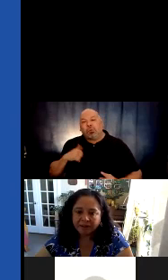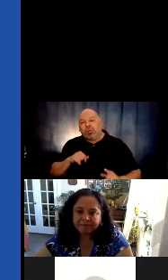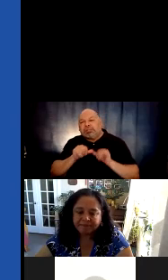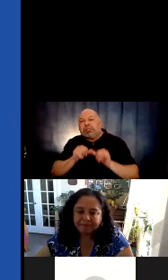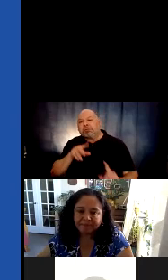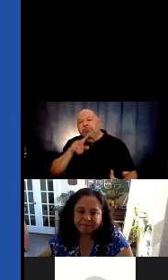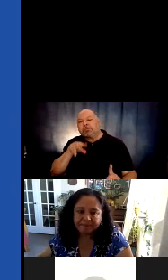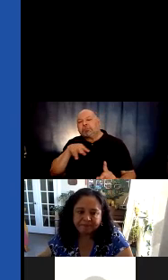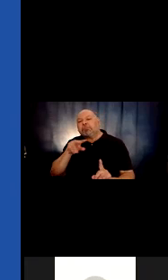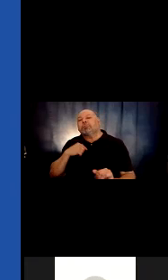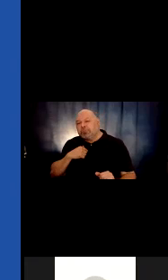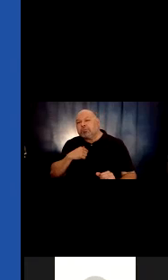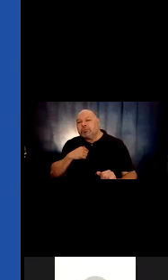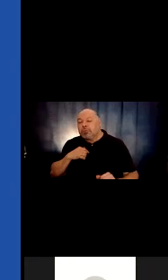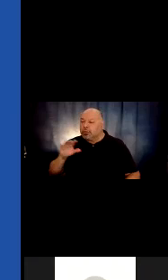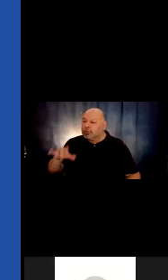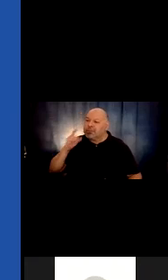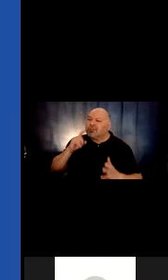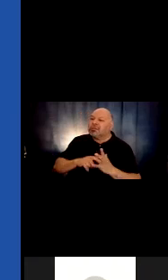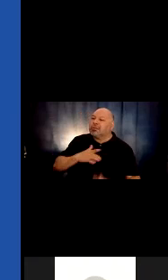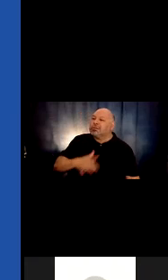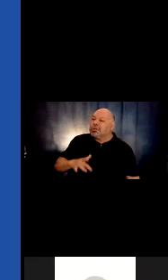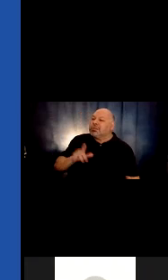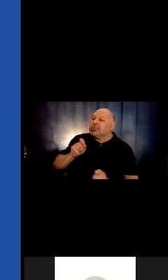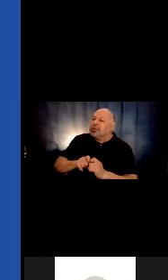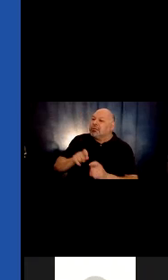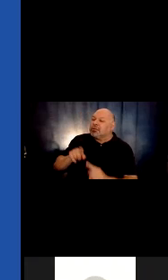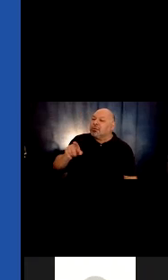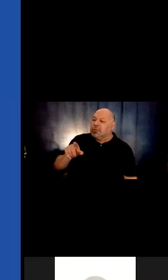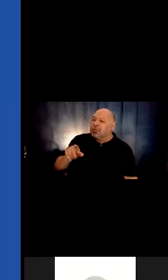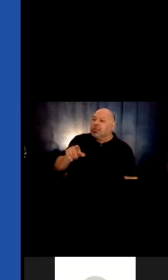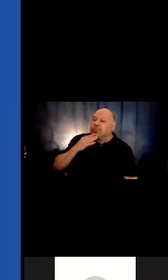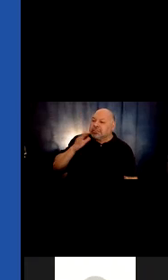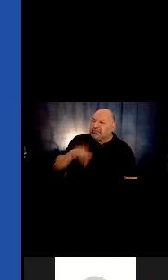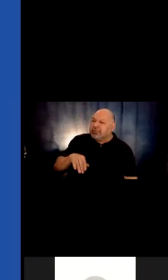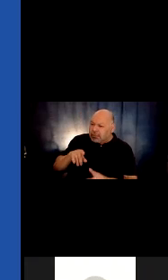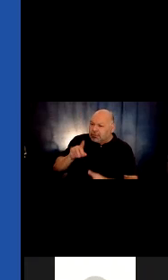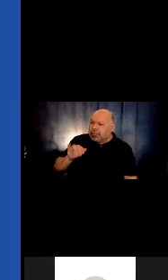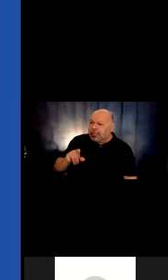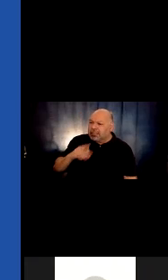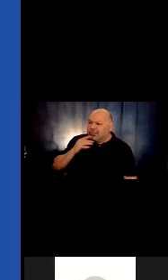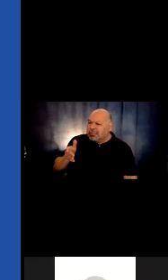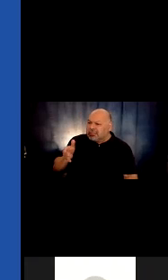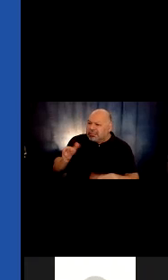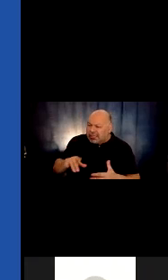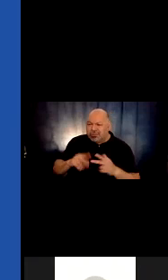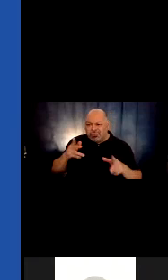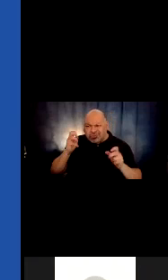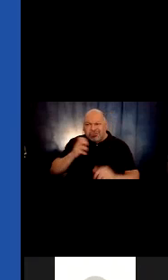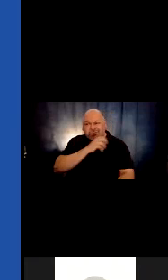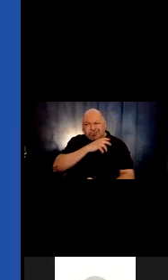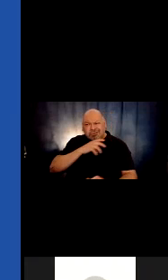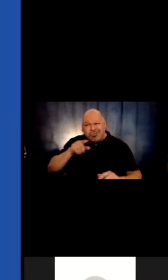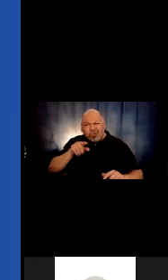that. Do you notice any trends specifically with the severe cases, the deaths, the hospitalizations, or are those